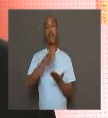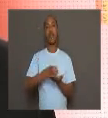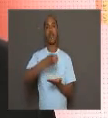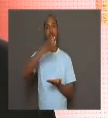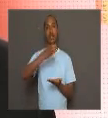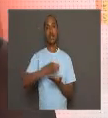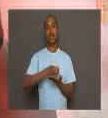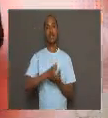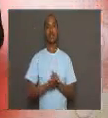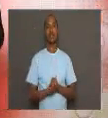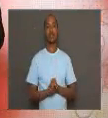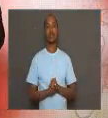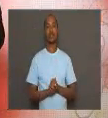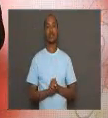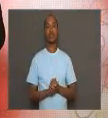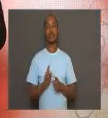glass.